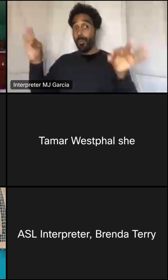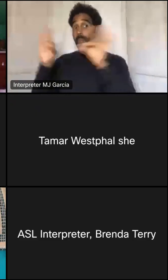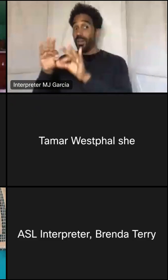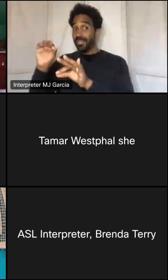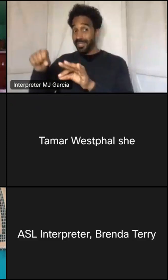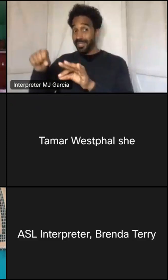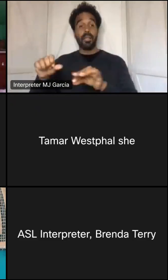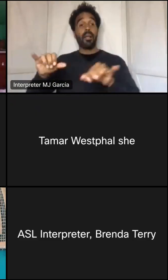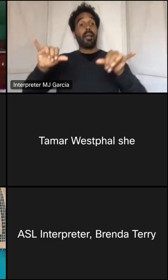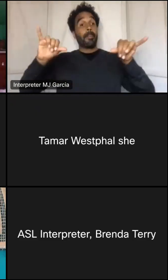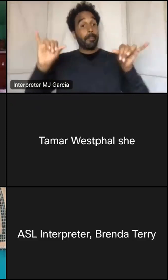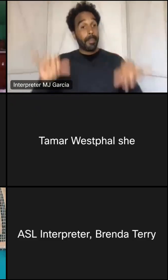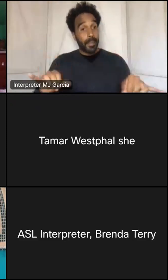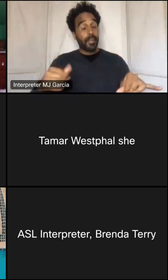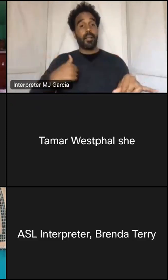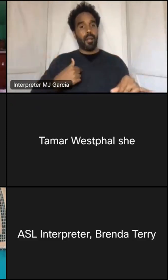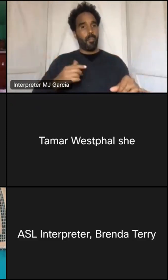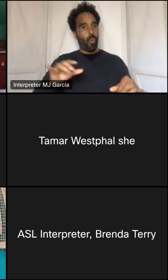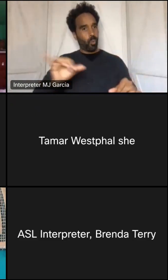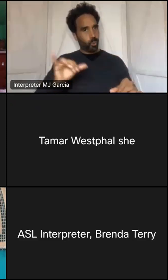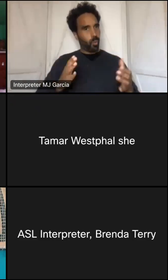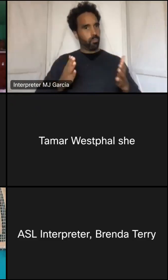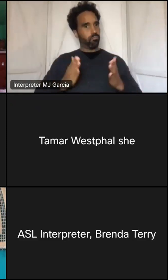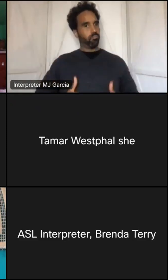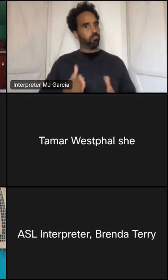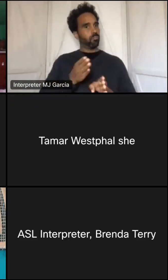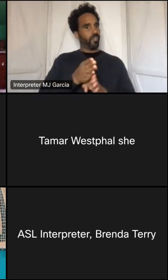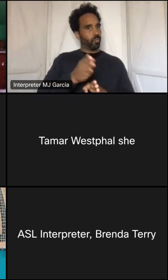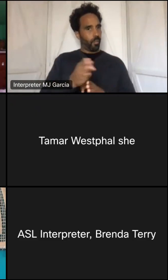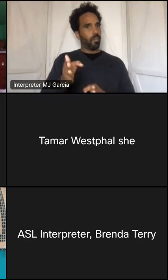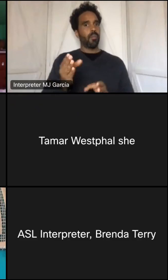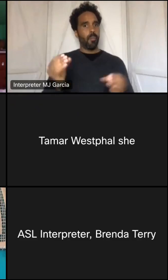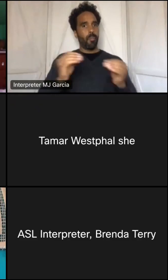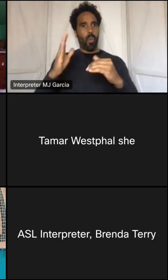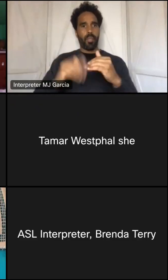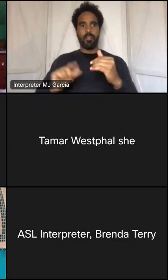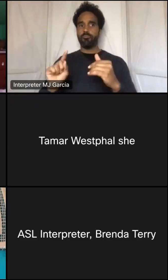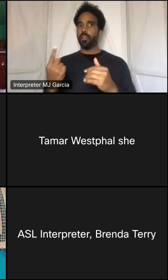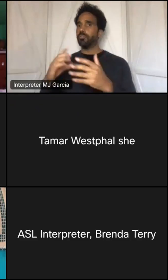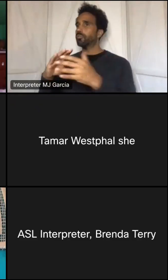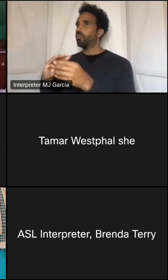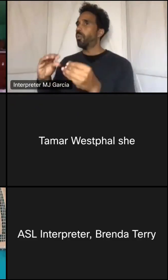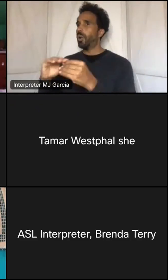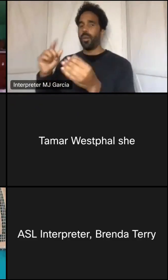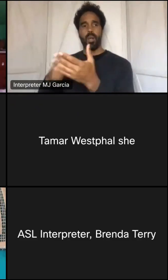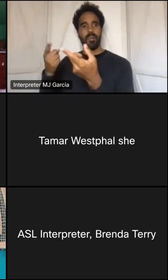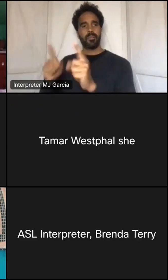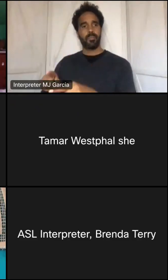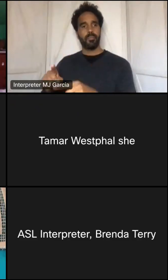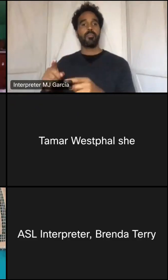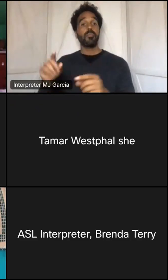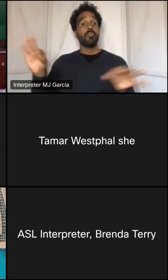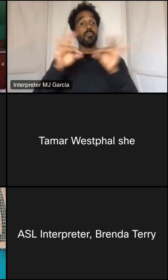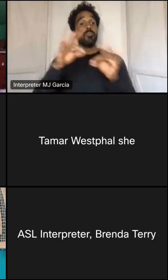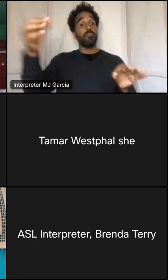and genuine and authentic, but I'm also more than my story. And how do we keep young people at the table?